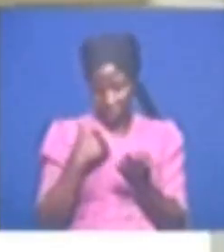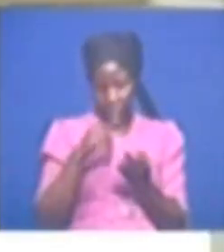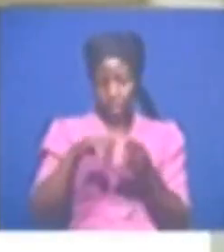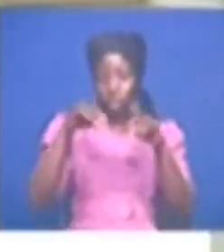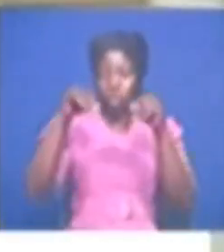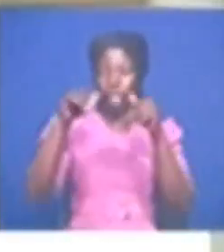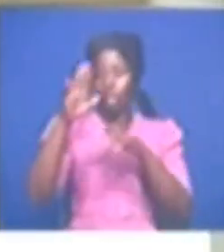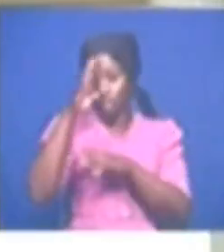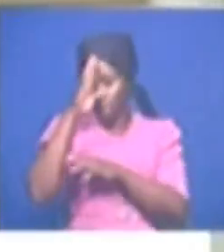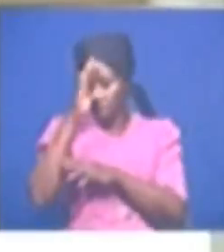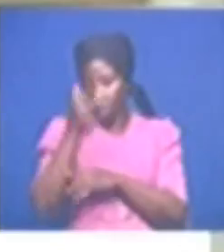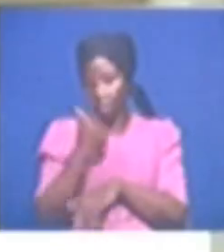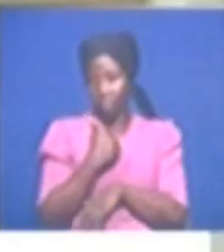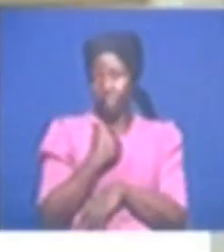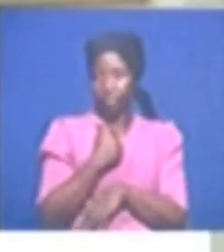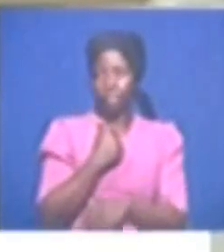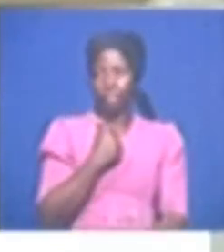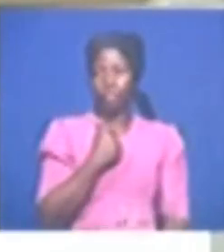doubtful,